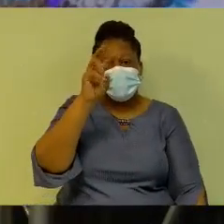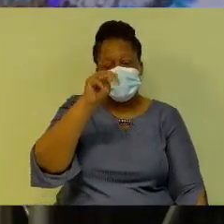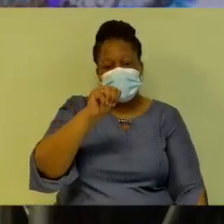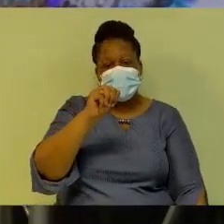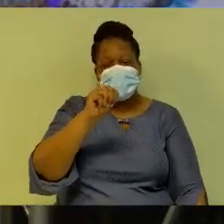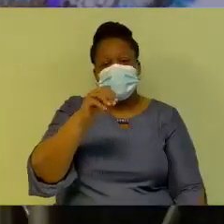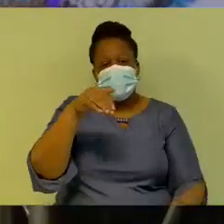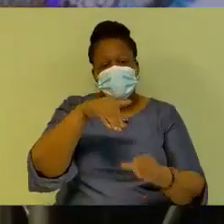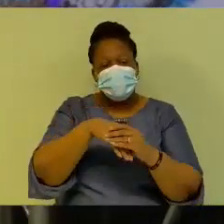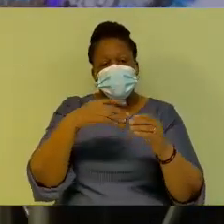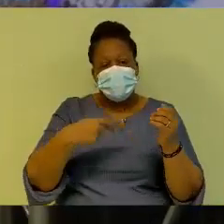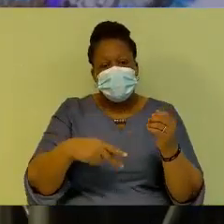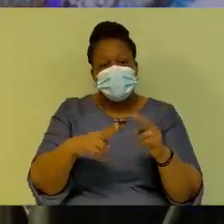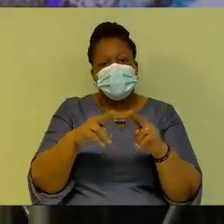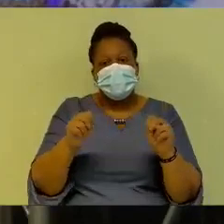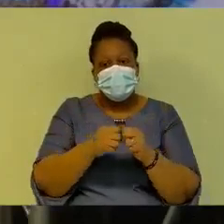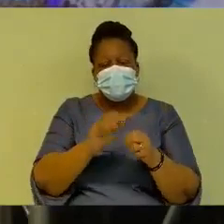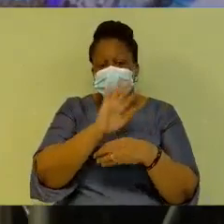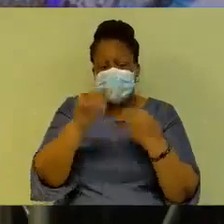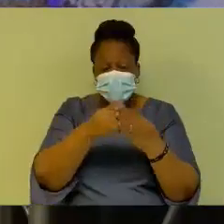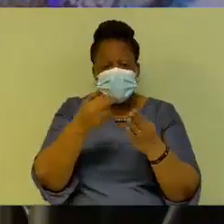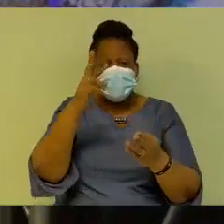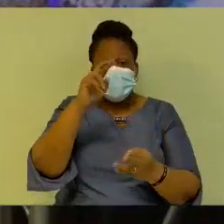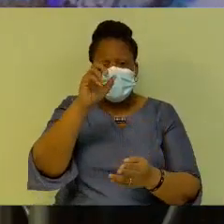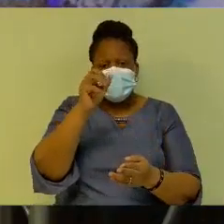Kitts and Nevis.